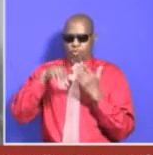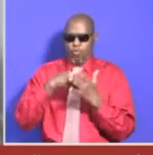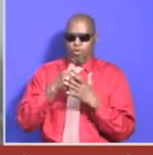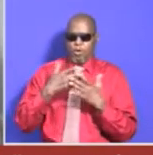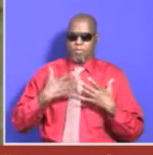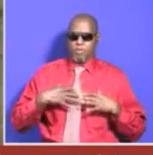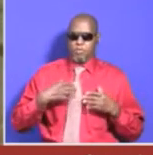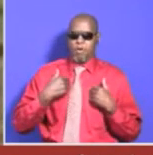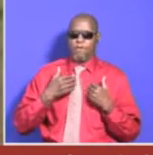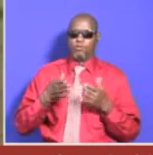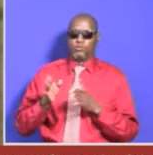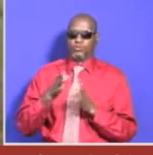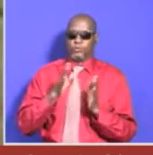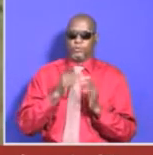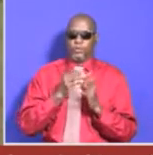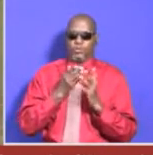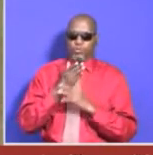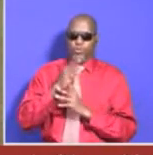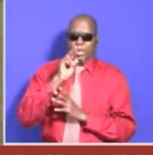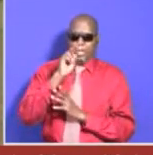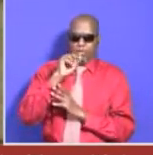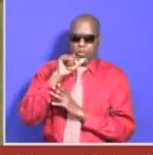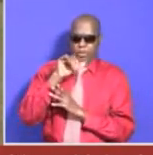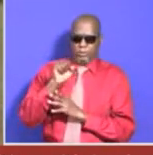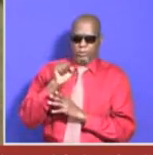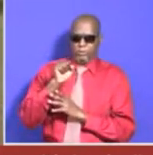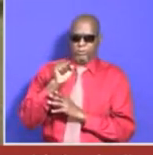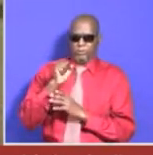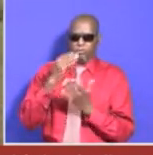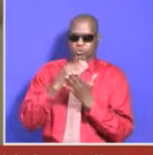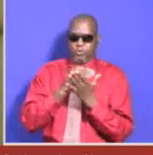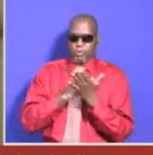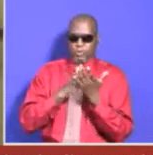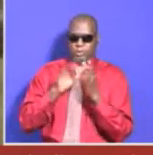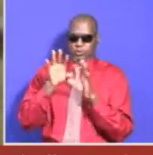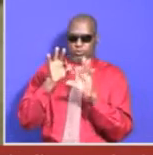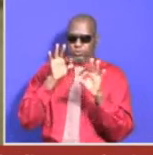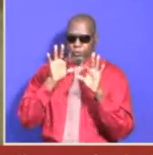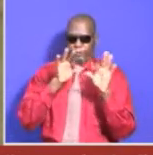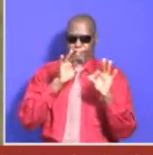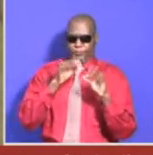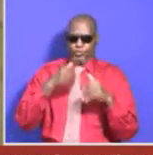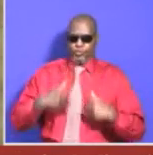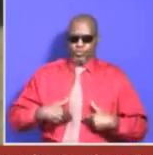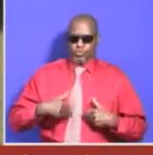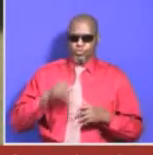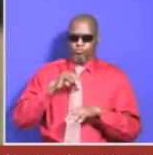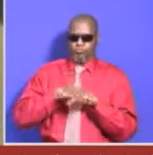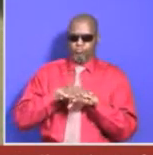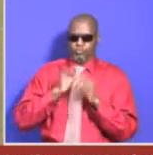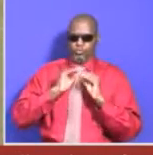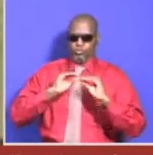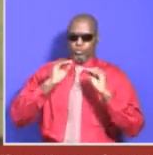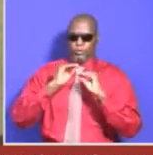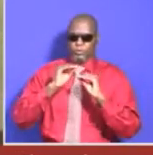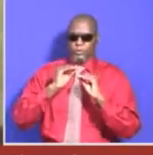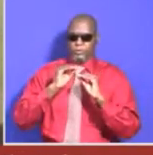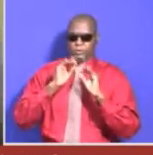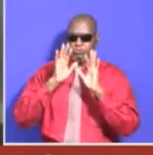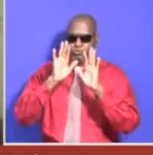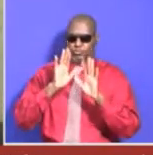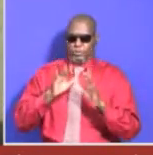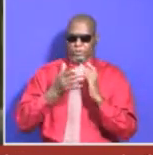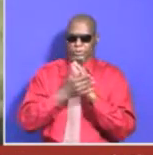atakuwa na nafasi. Through the NYS program, recruited youths will receive training and acquire relevant skills that they